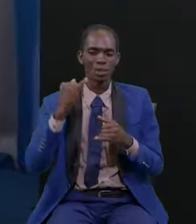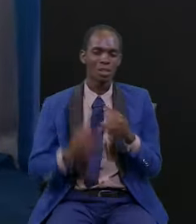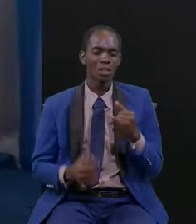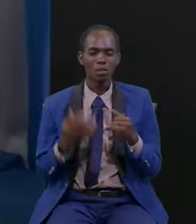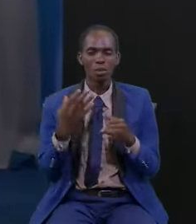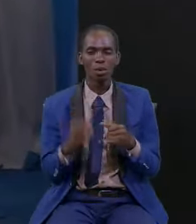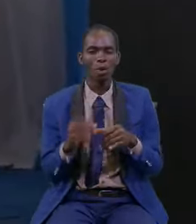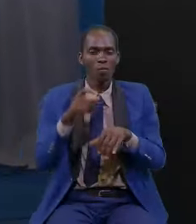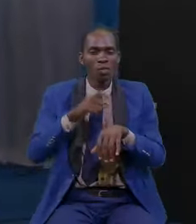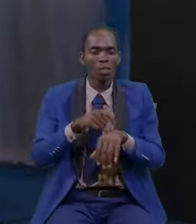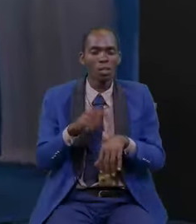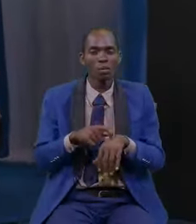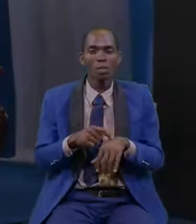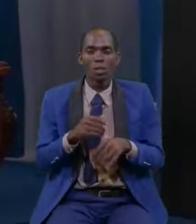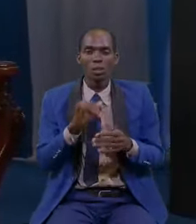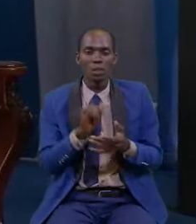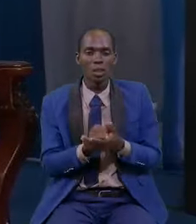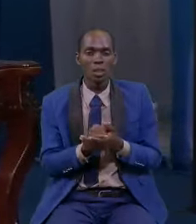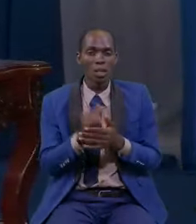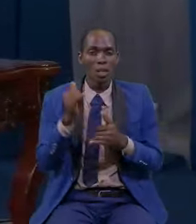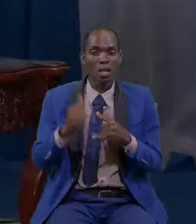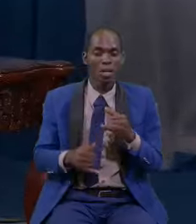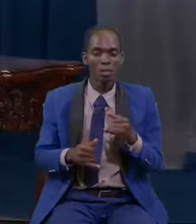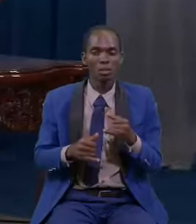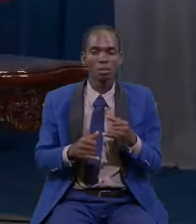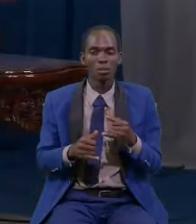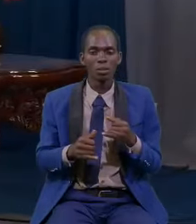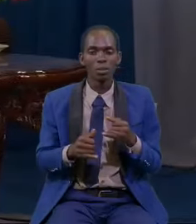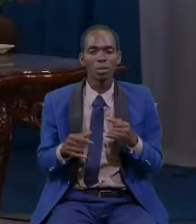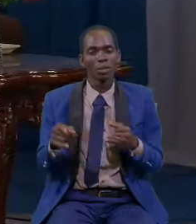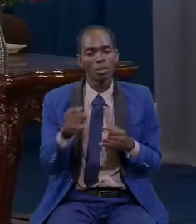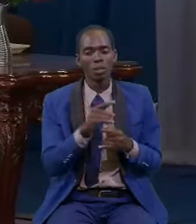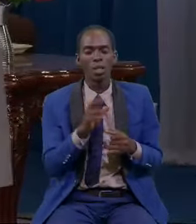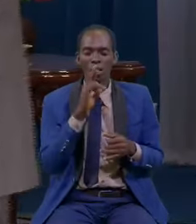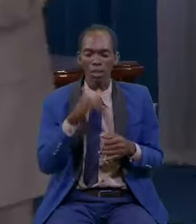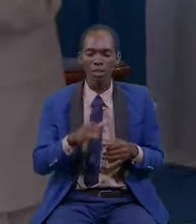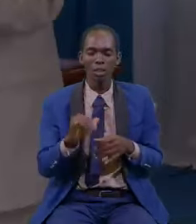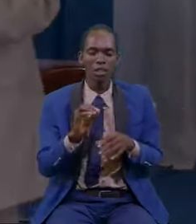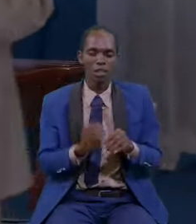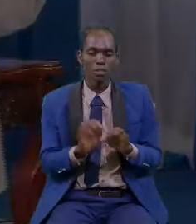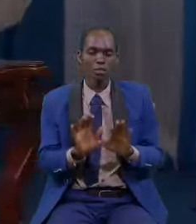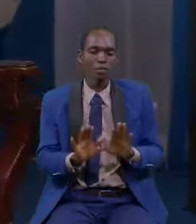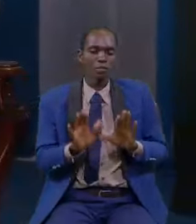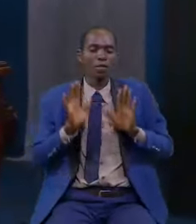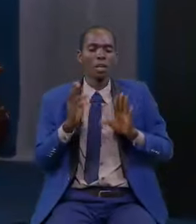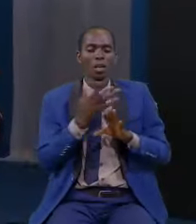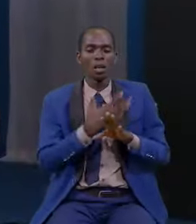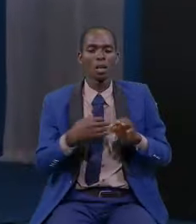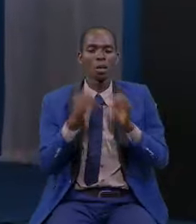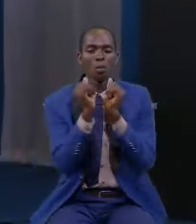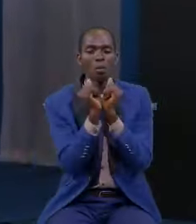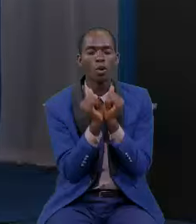at that end, you're still in fear and bondage. Where will you